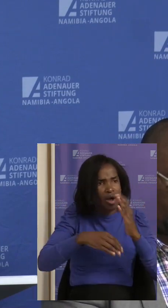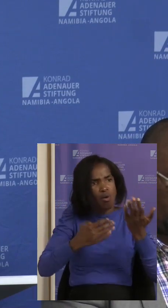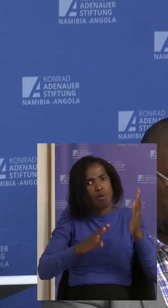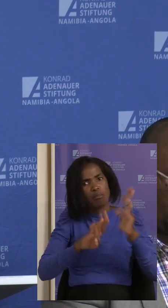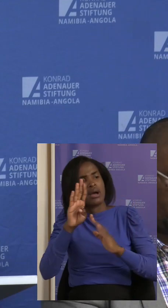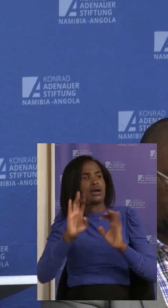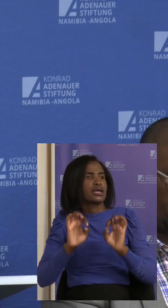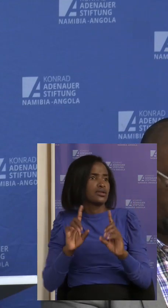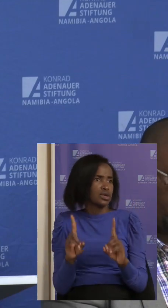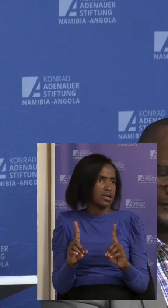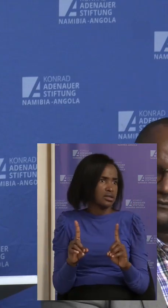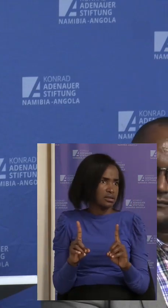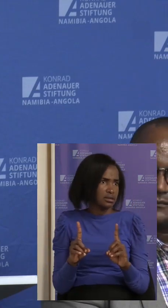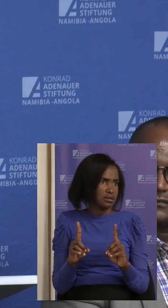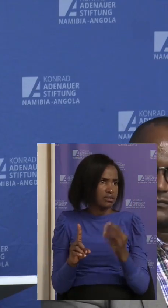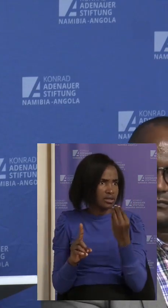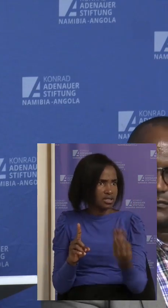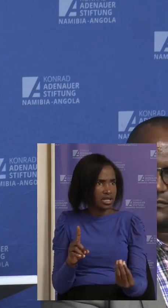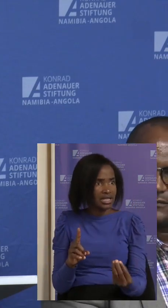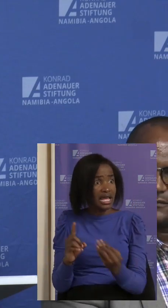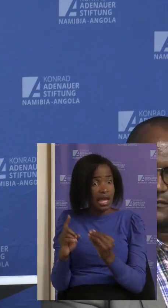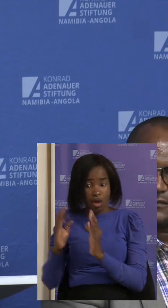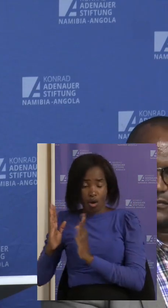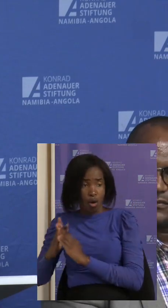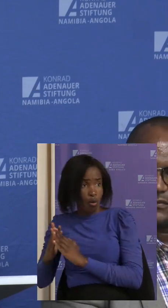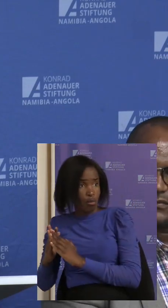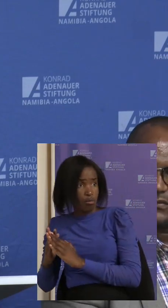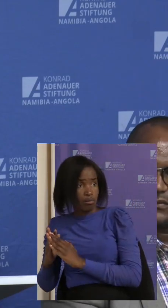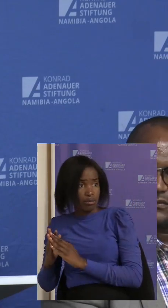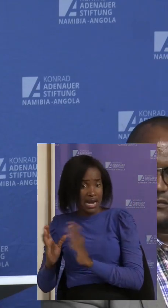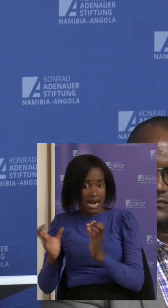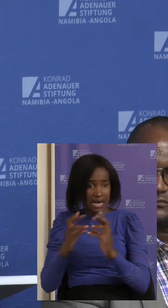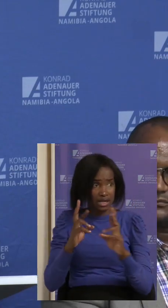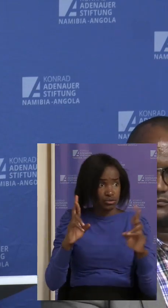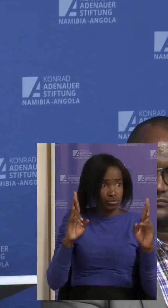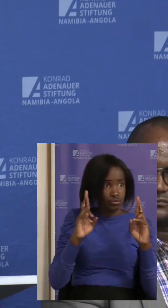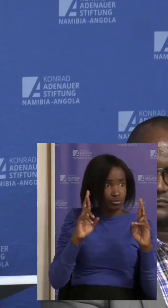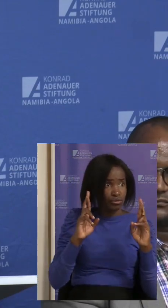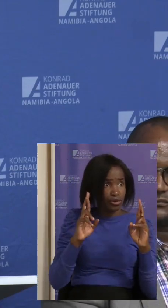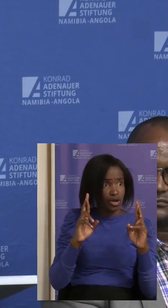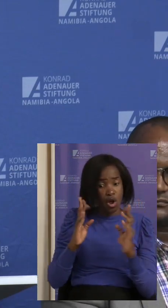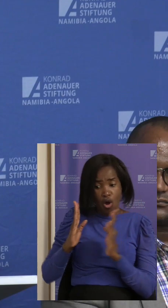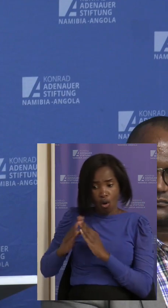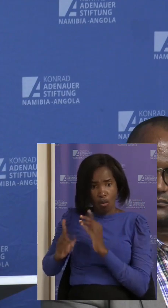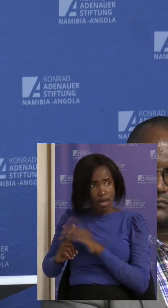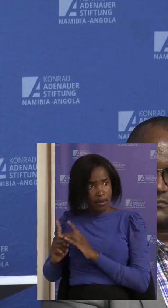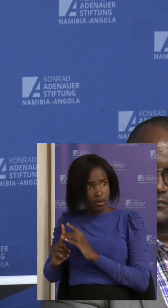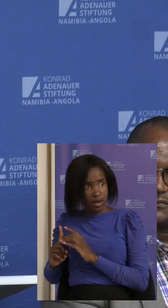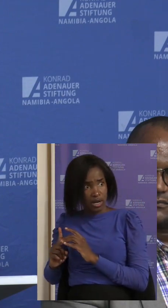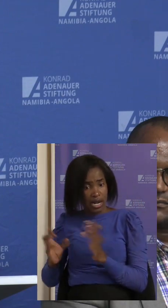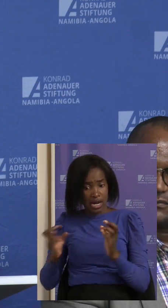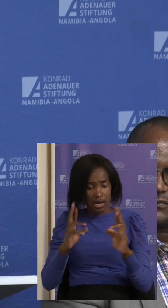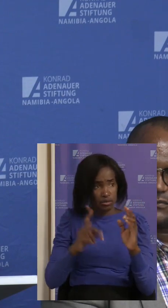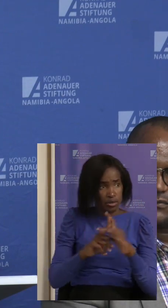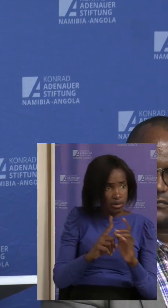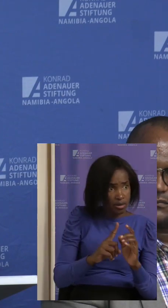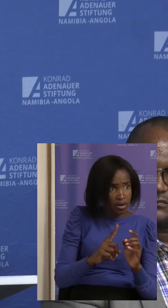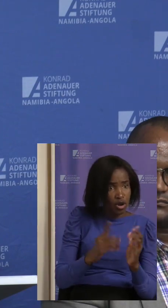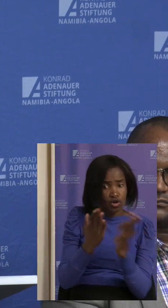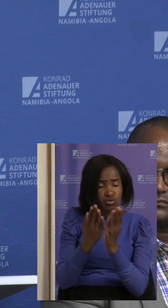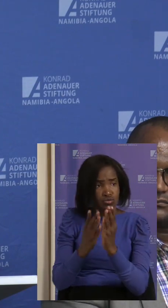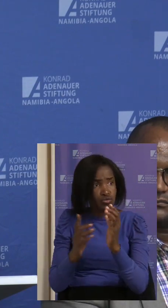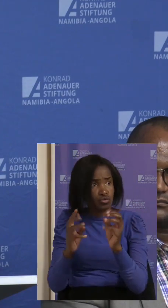system of that child, from at home to in the classroom. So what's happening at home, what's happening in the classroom, what's happening in the